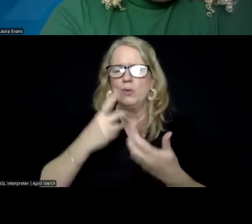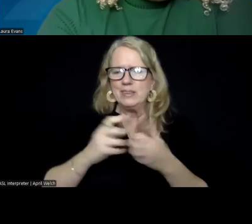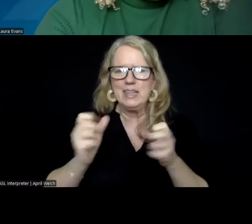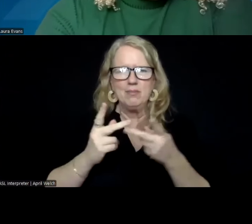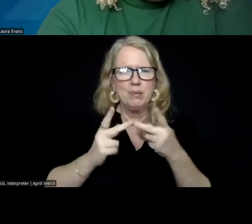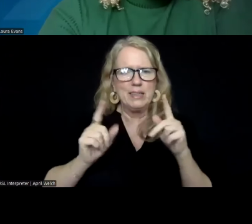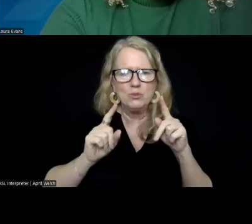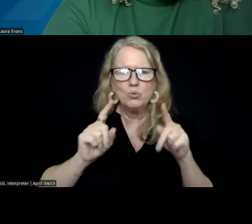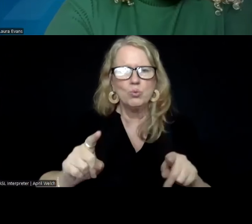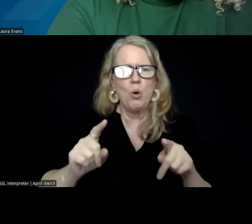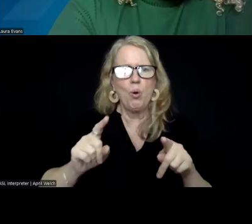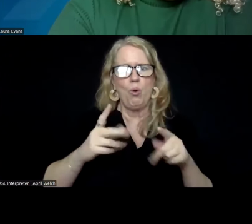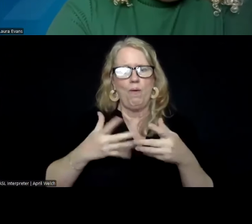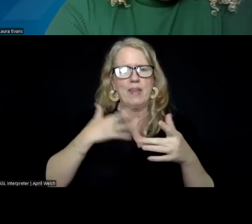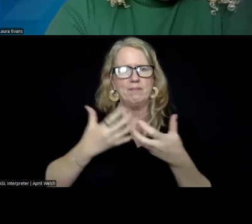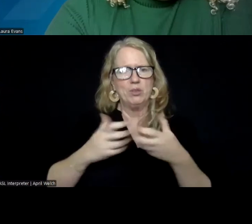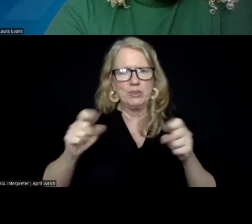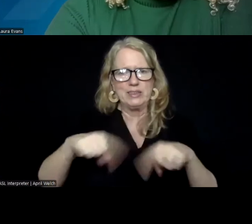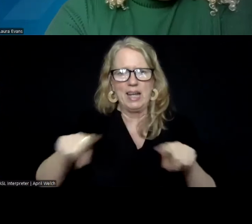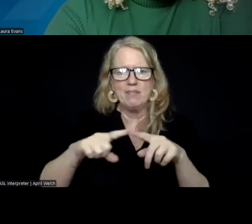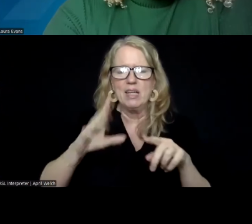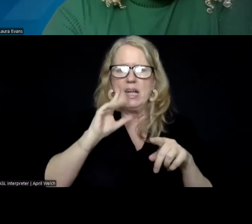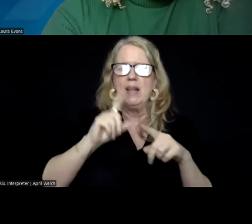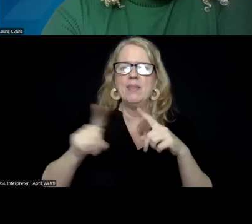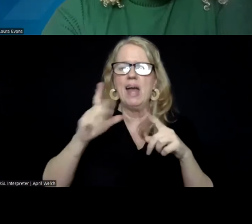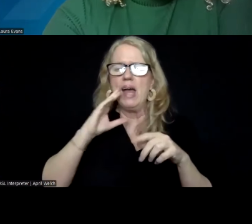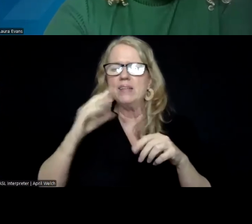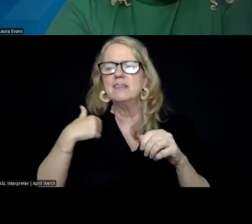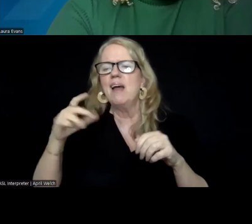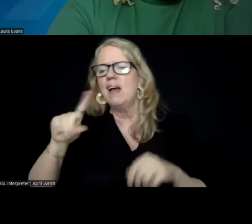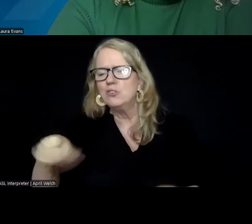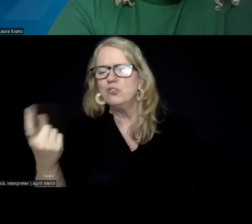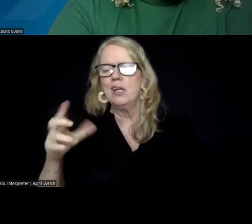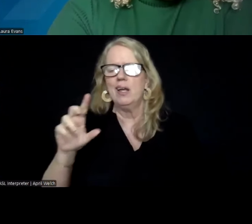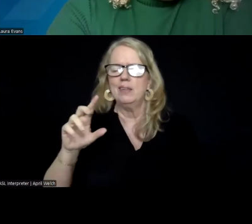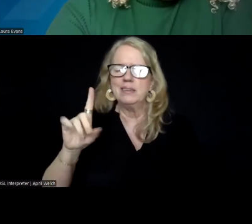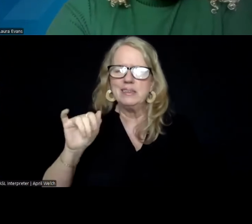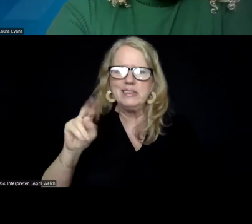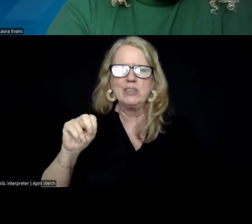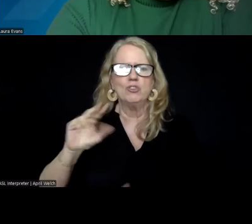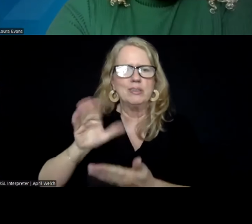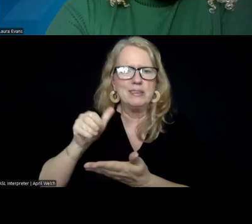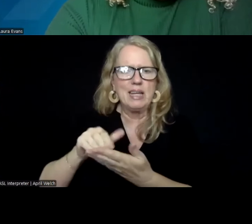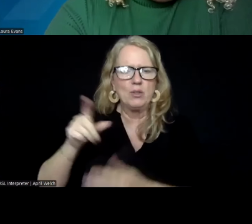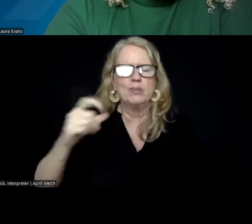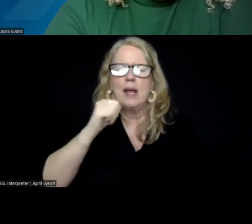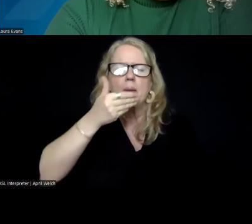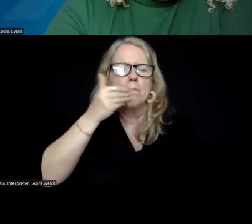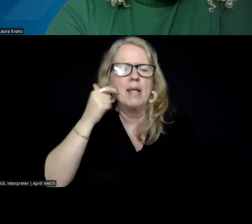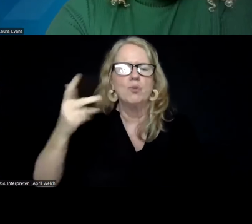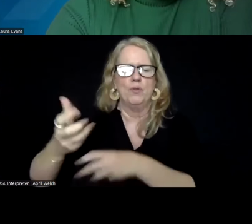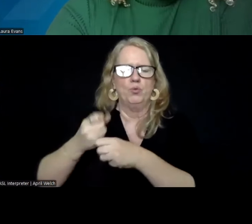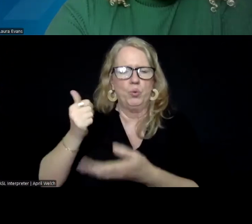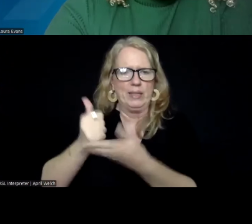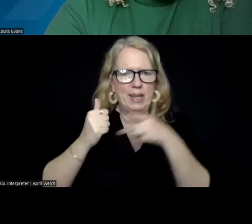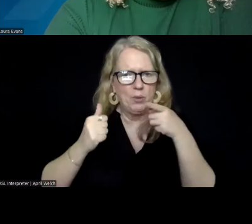a soft landing that is not juvenile delinquent facilities, which are often not the best place for them to receive the help they